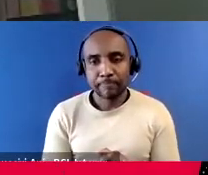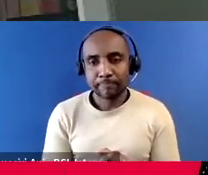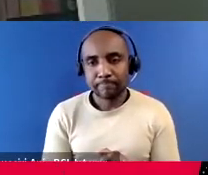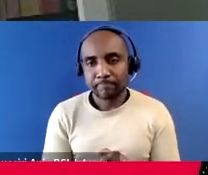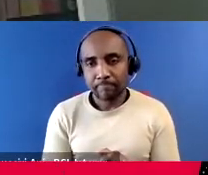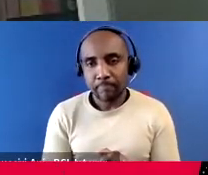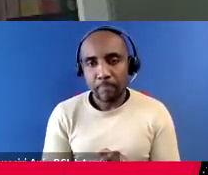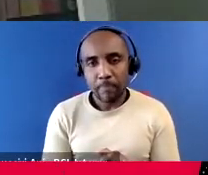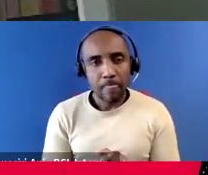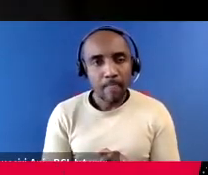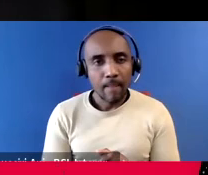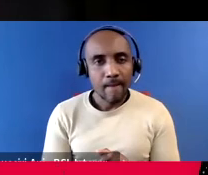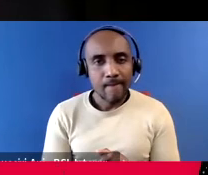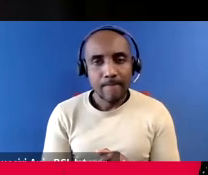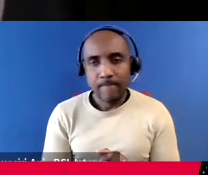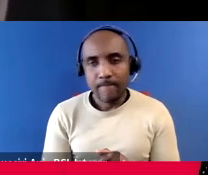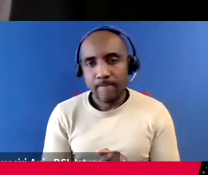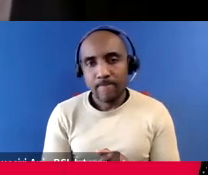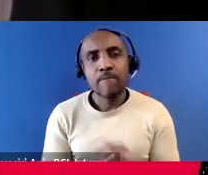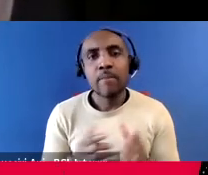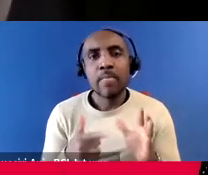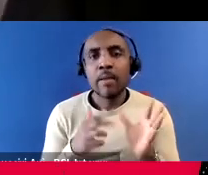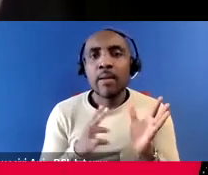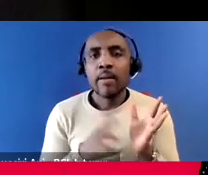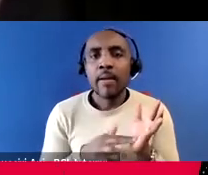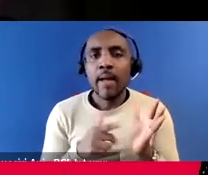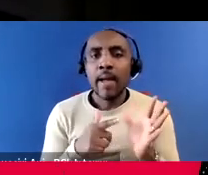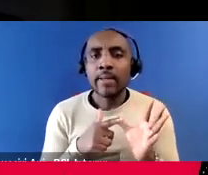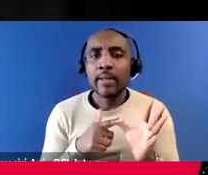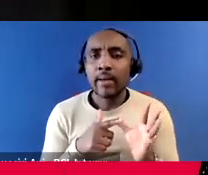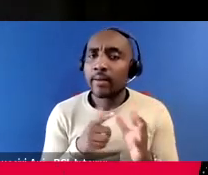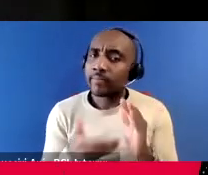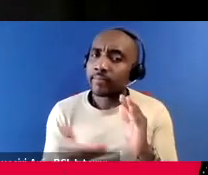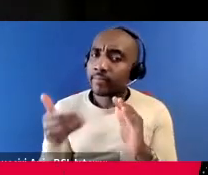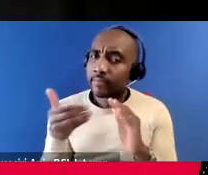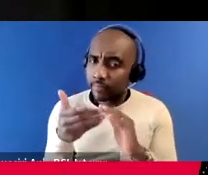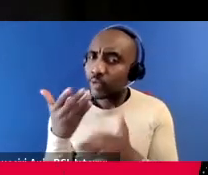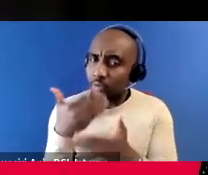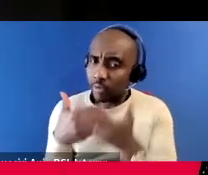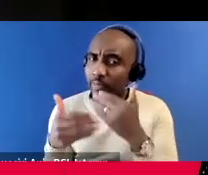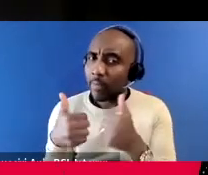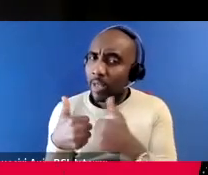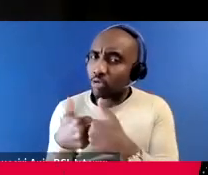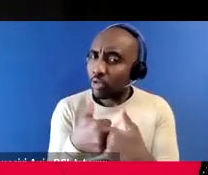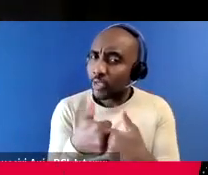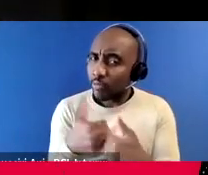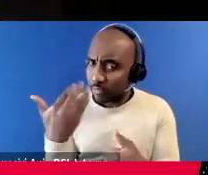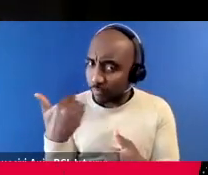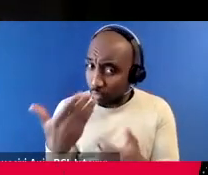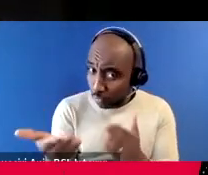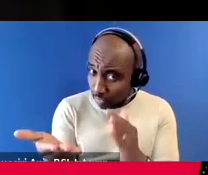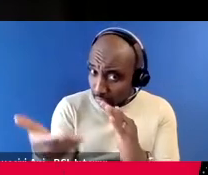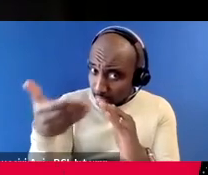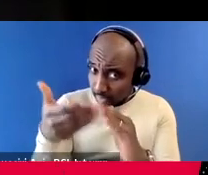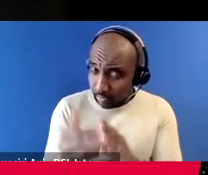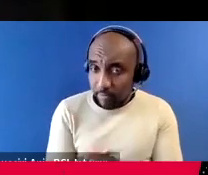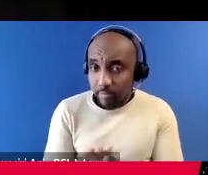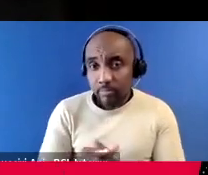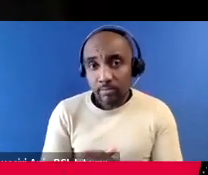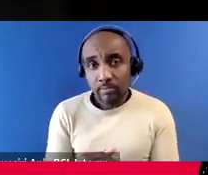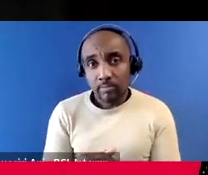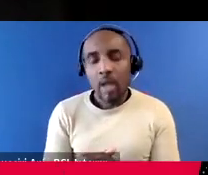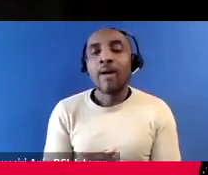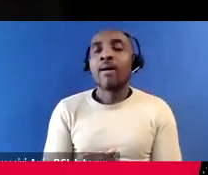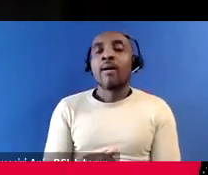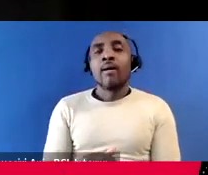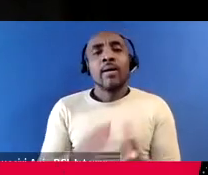Thank you, Sarah. I think I would echo what Cinar has said, and I think